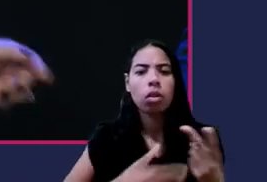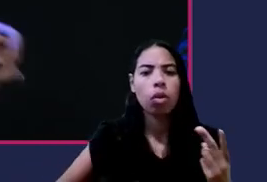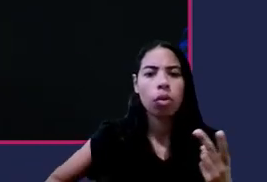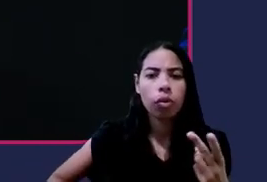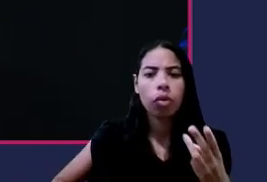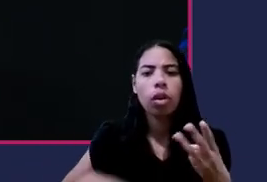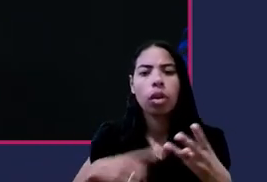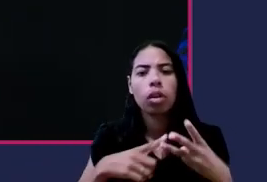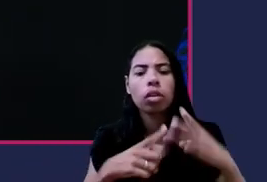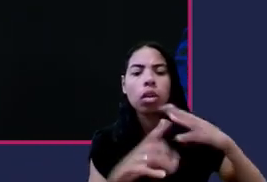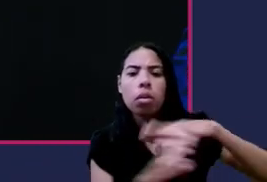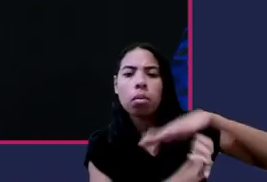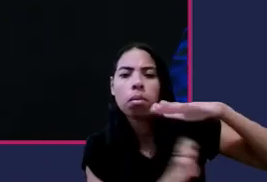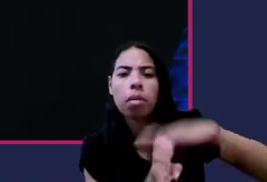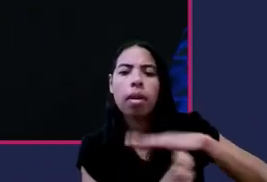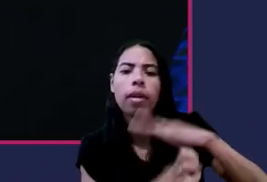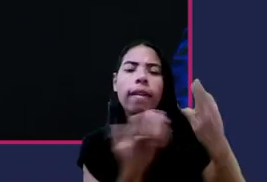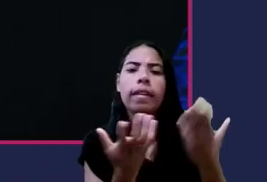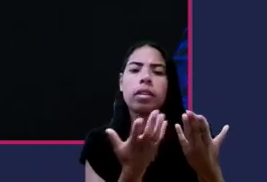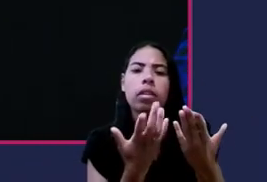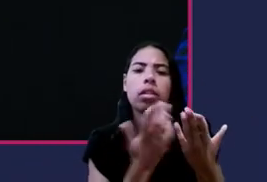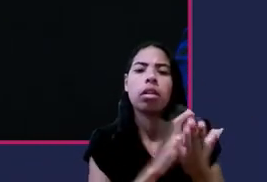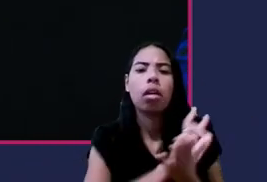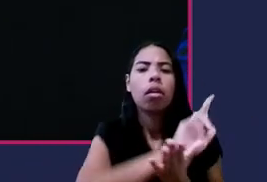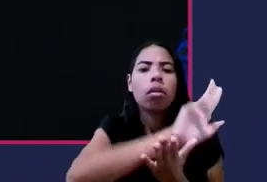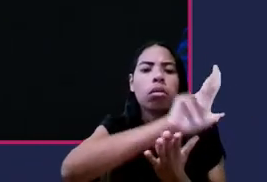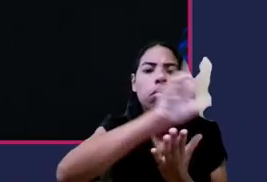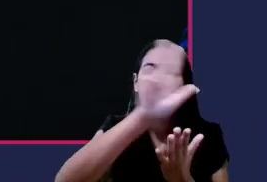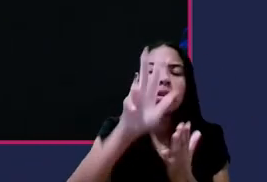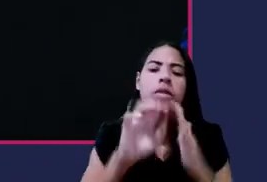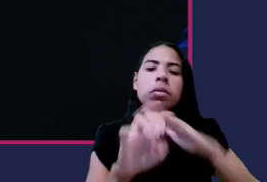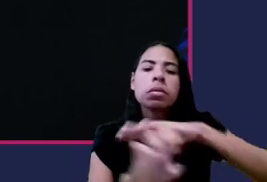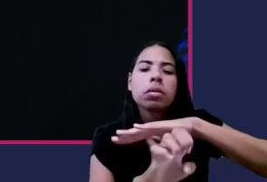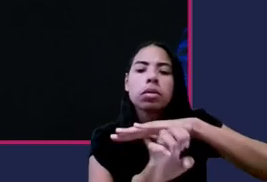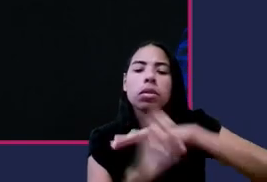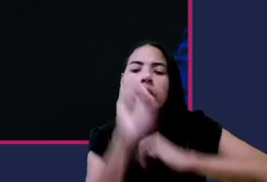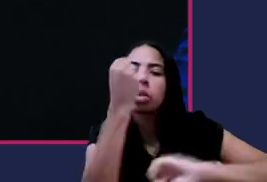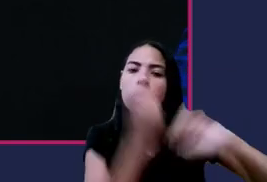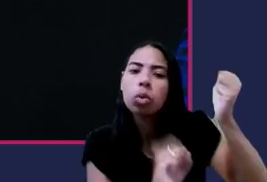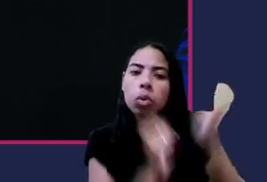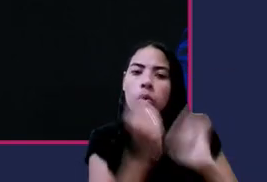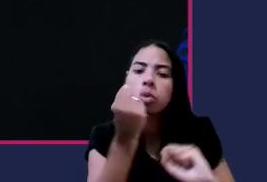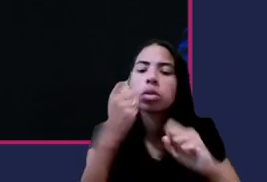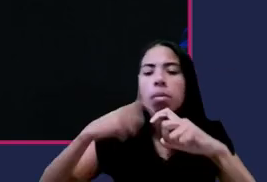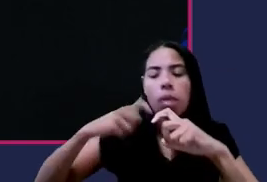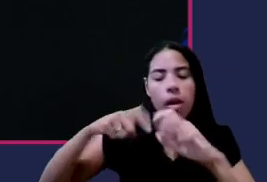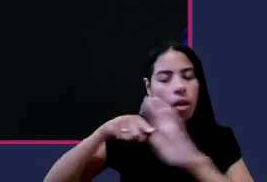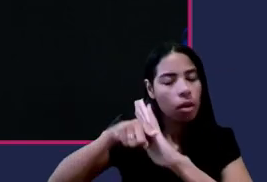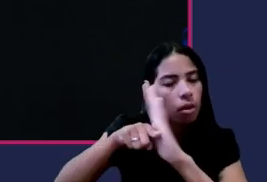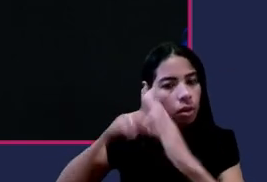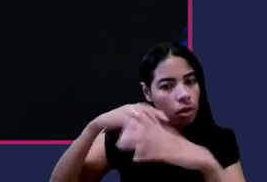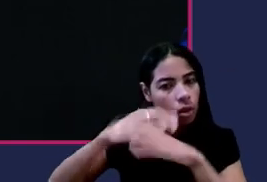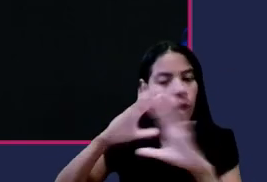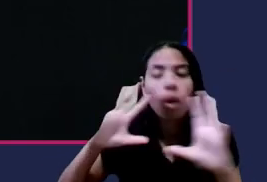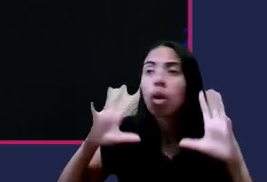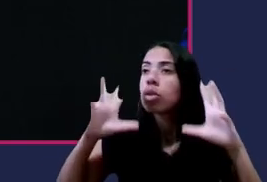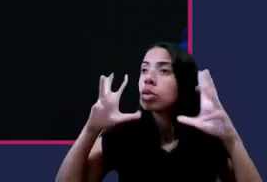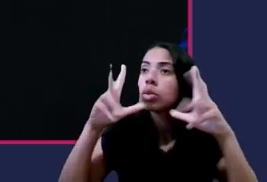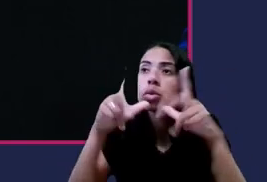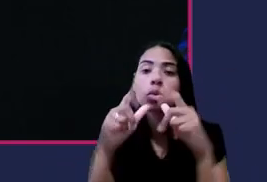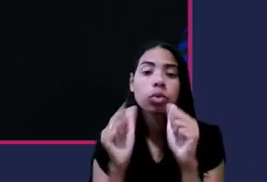a multidisciplinary discussion with a Congress, researchers,